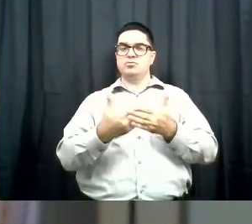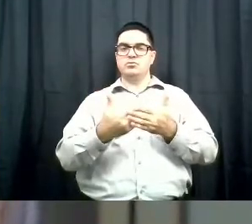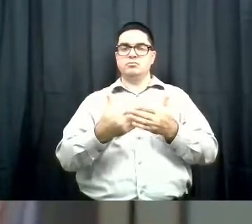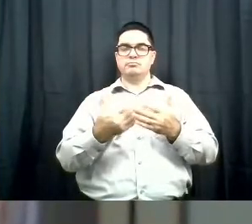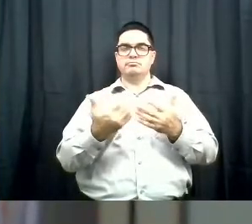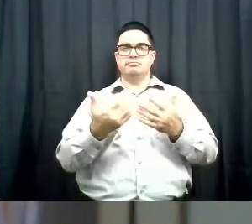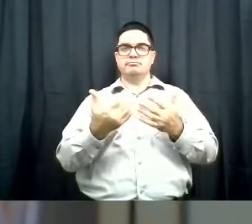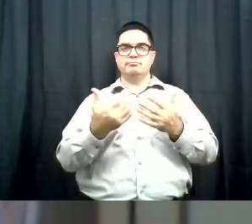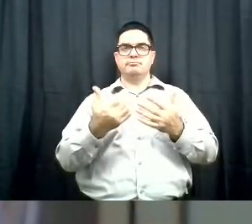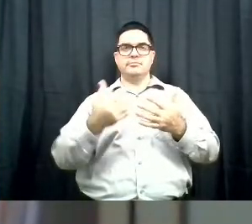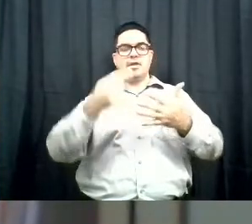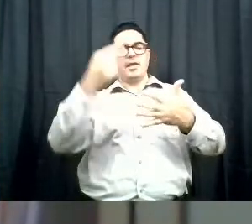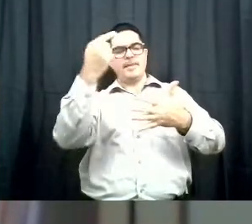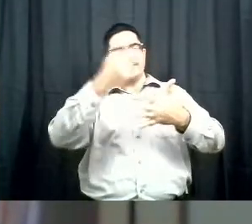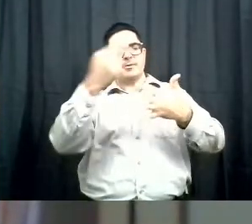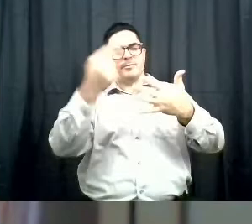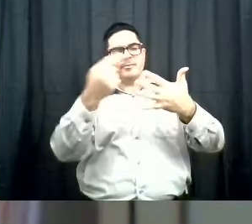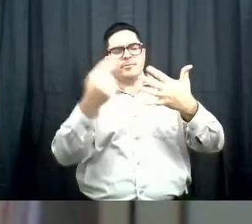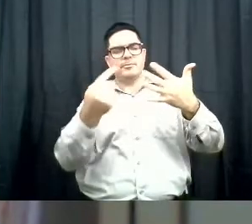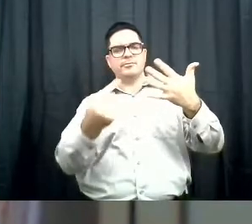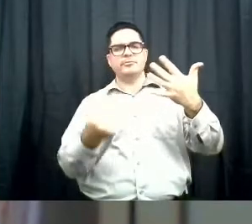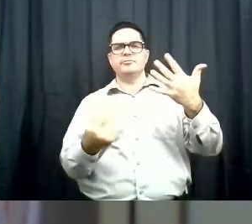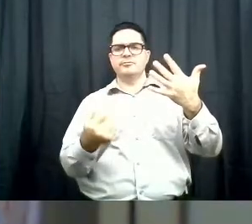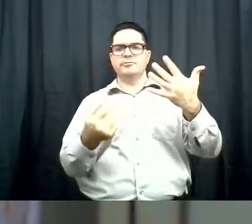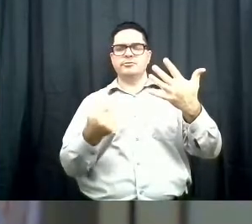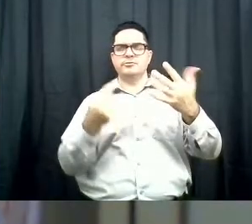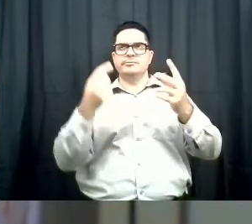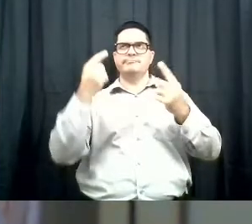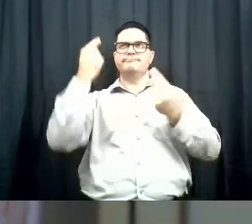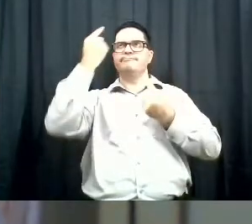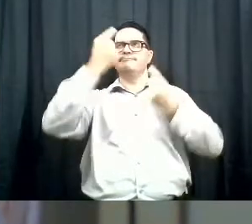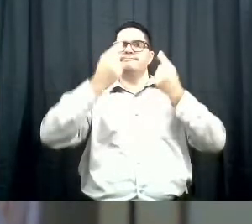issues, various claims we kind of hear from the outside.